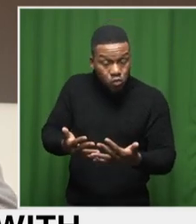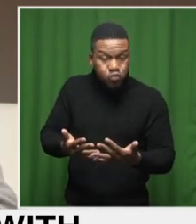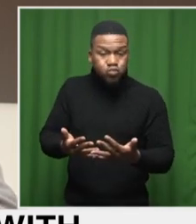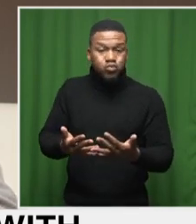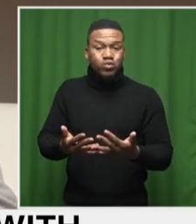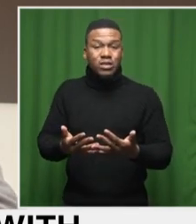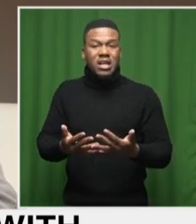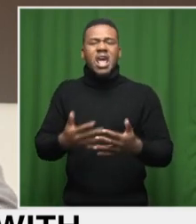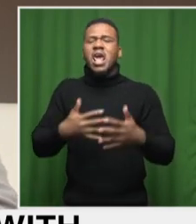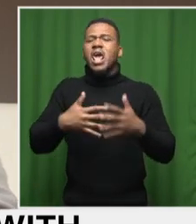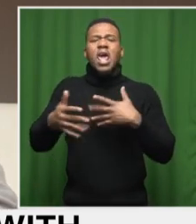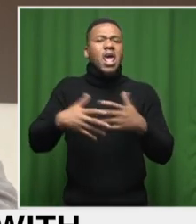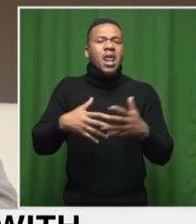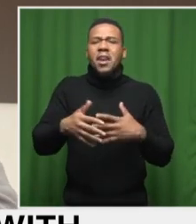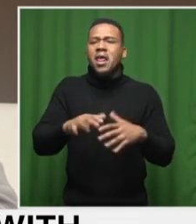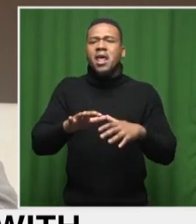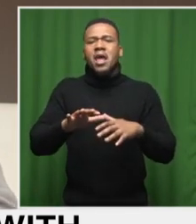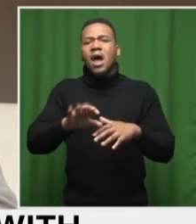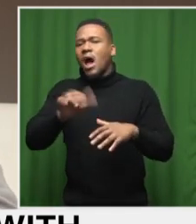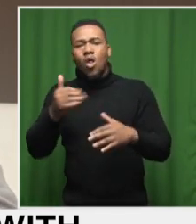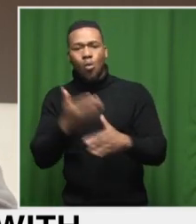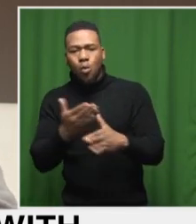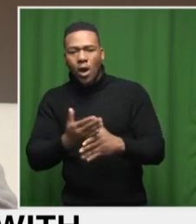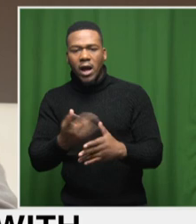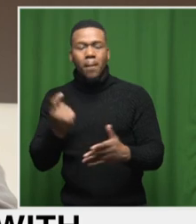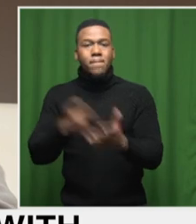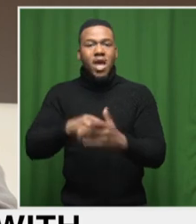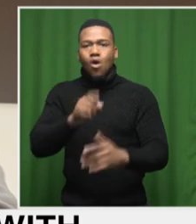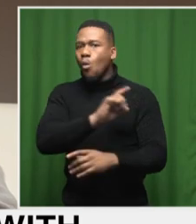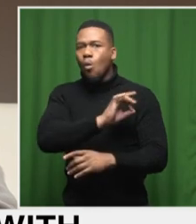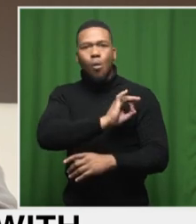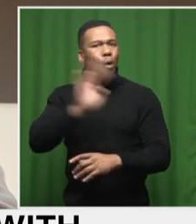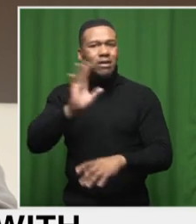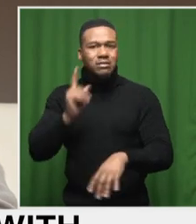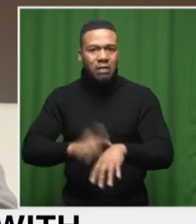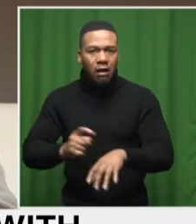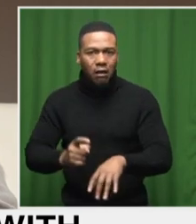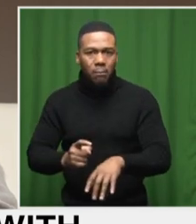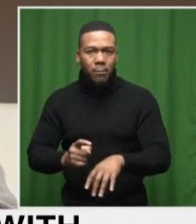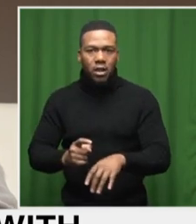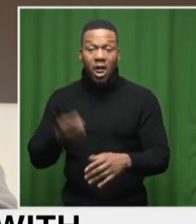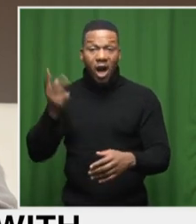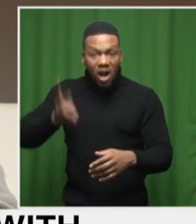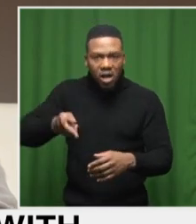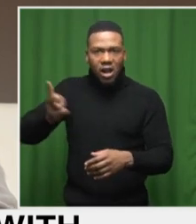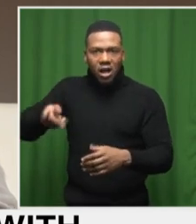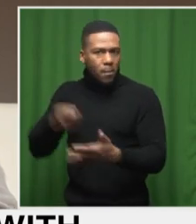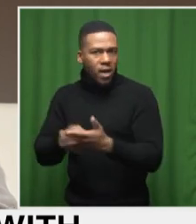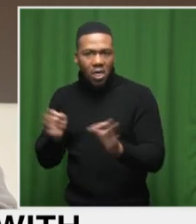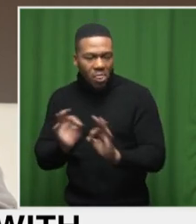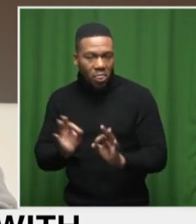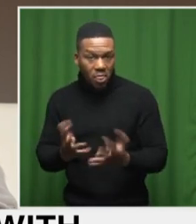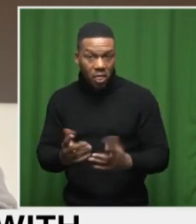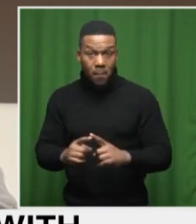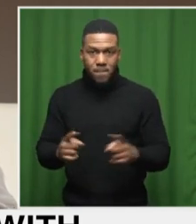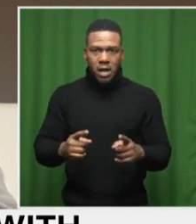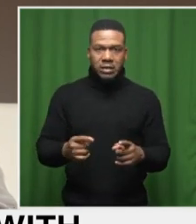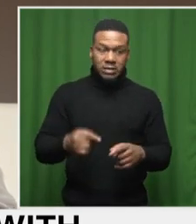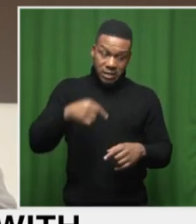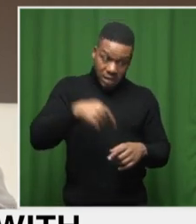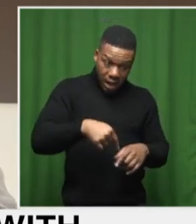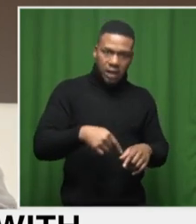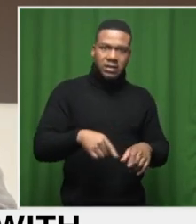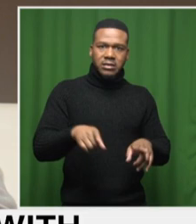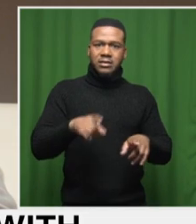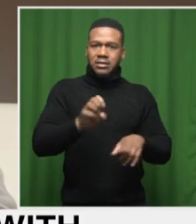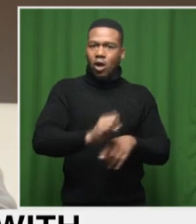in perpetuity, and that actor will never be paid again. Now, in South Africa, the very same provisions have found their way into South